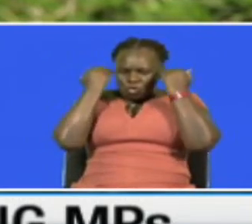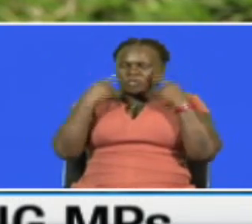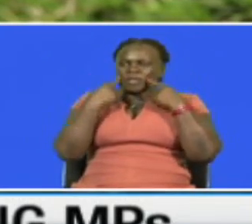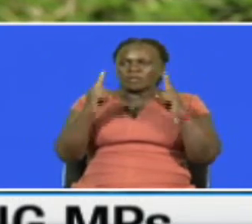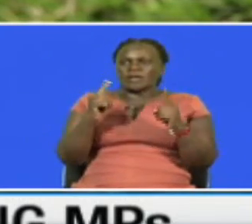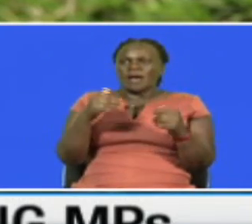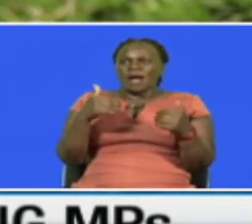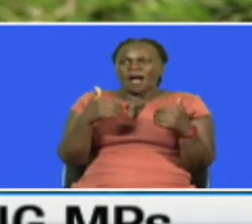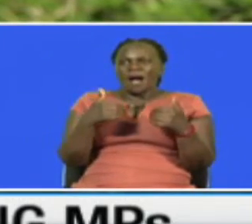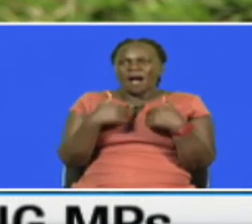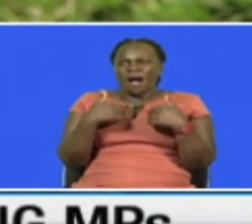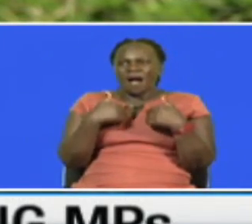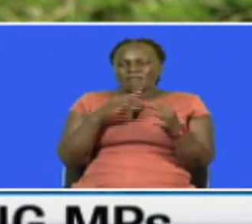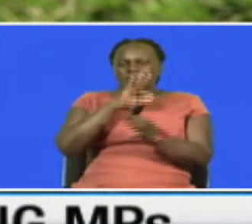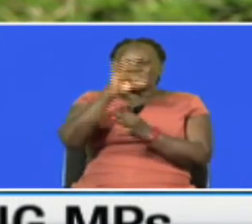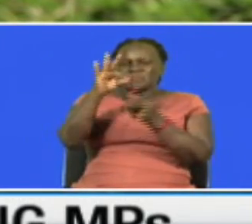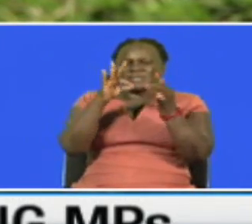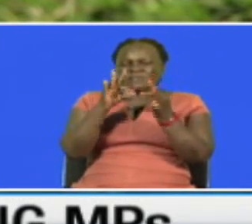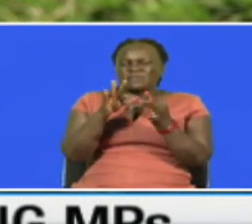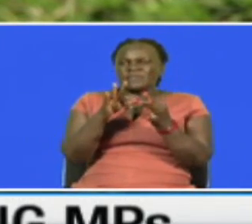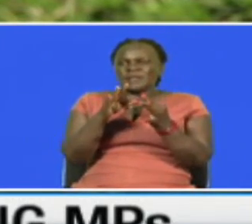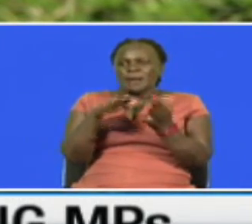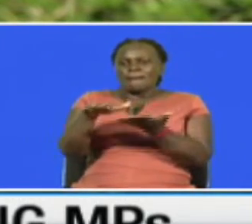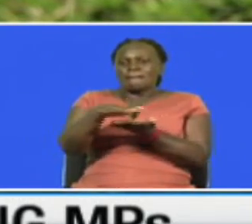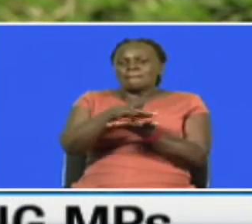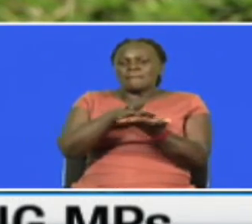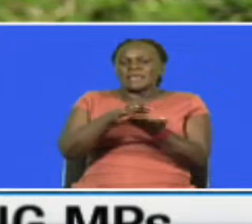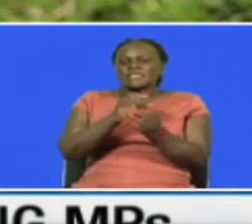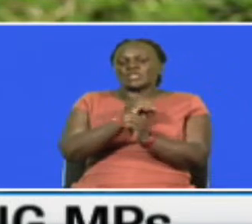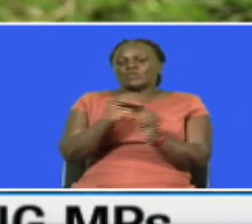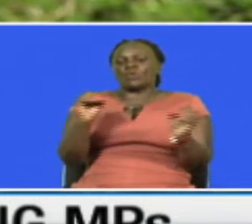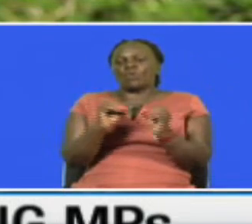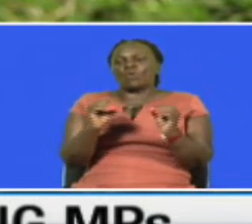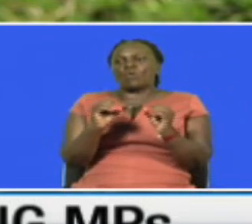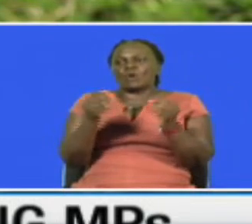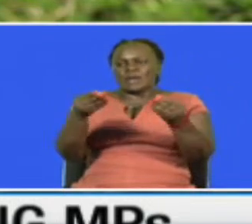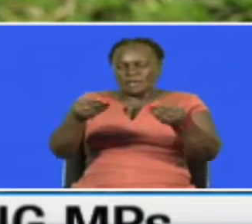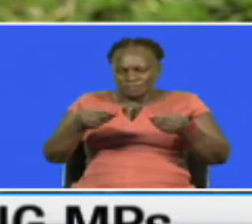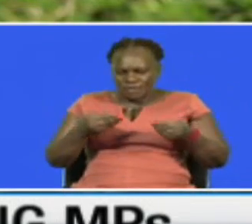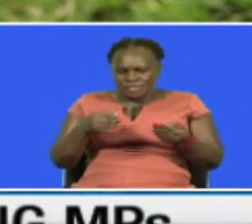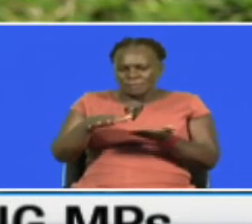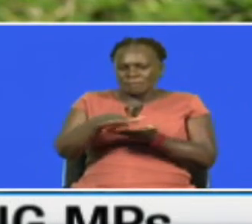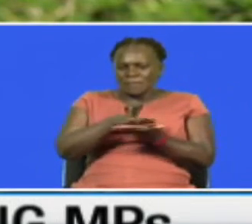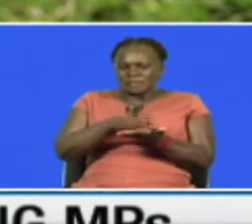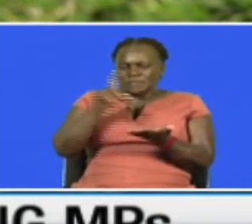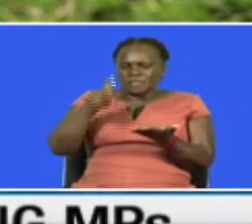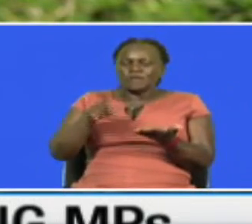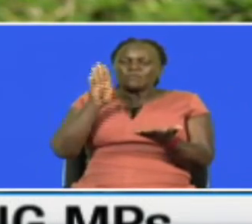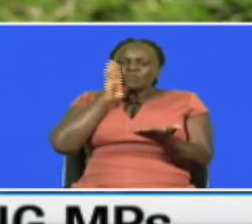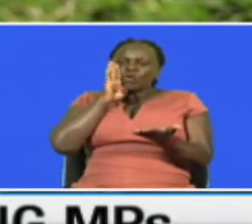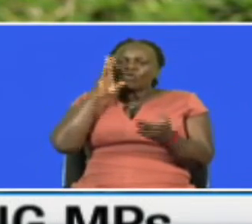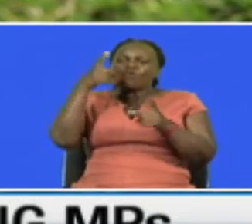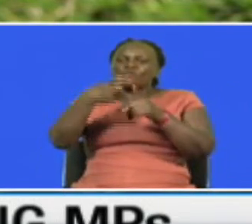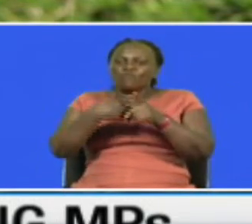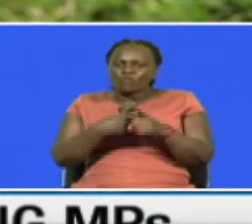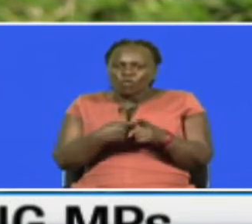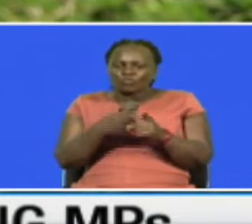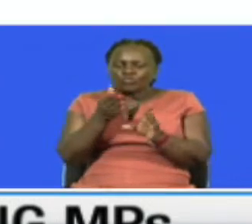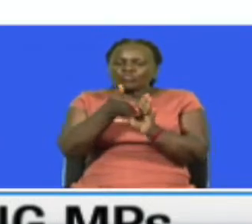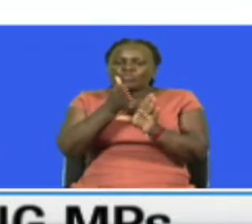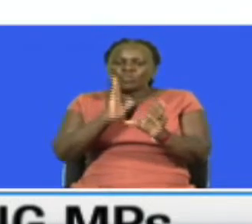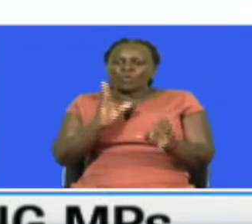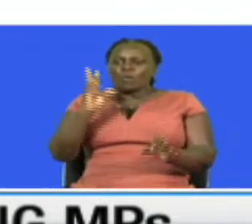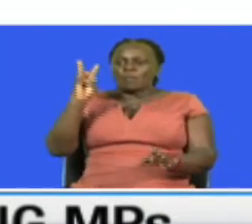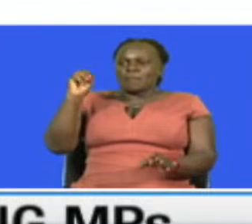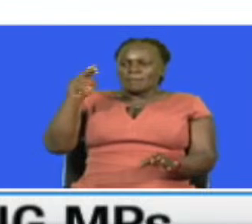we do not have any specific grounds or template that will give us the grounds that we need to borrow from for us to recall the